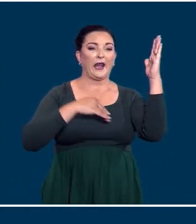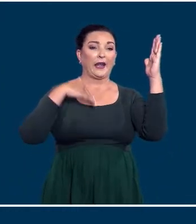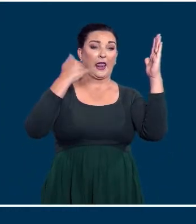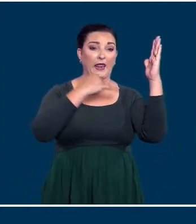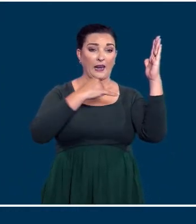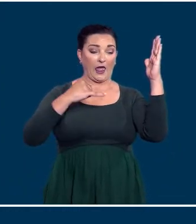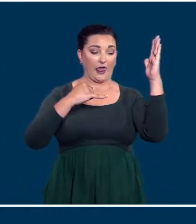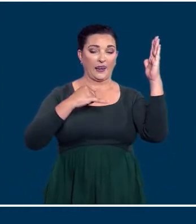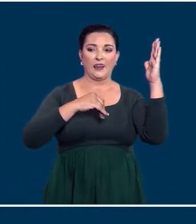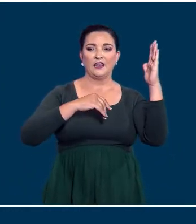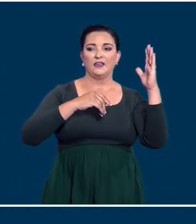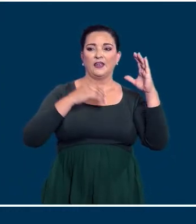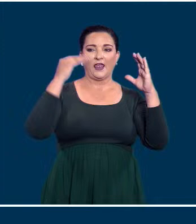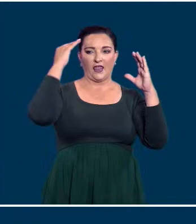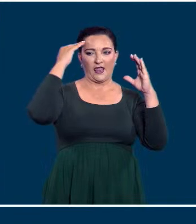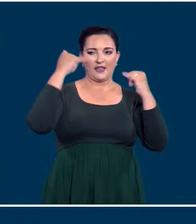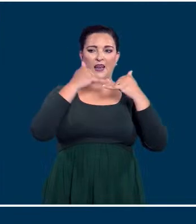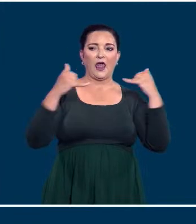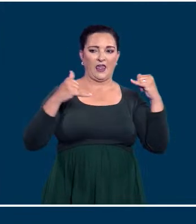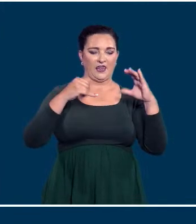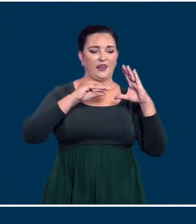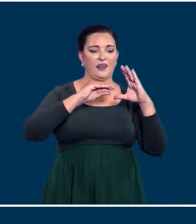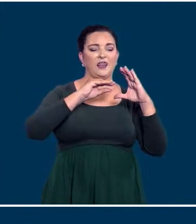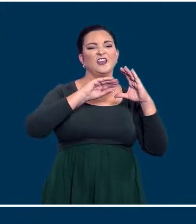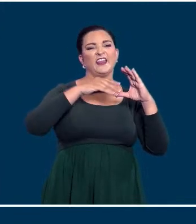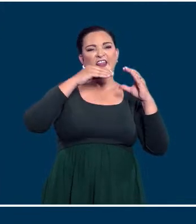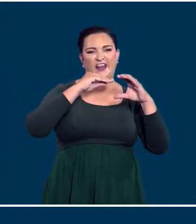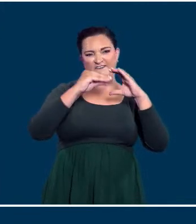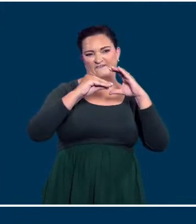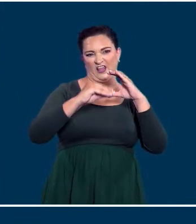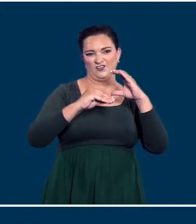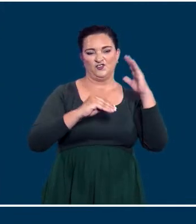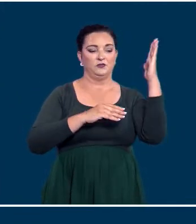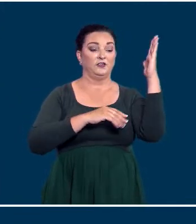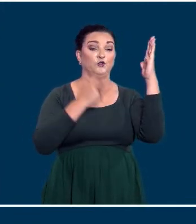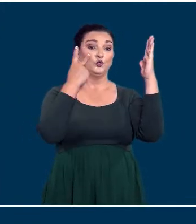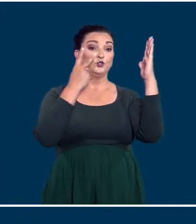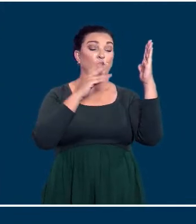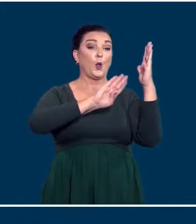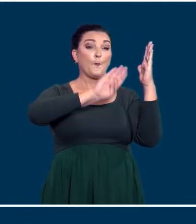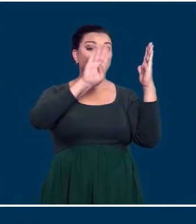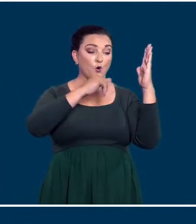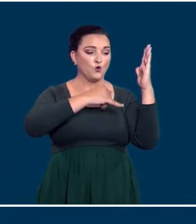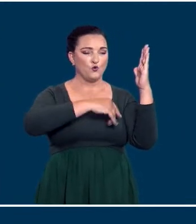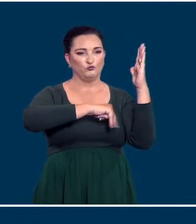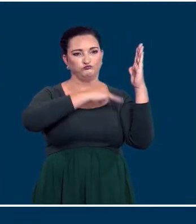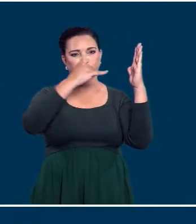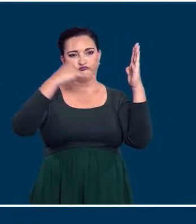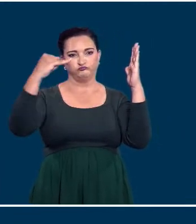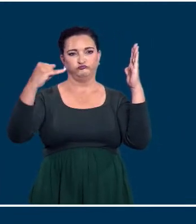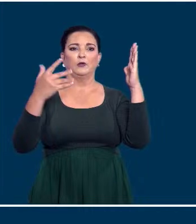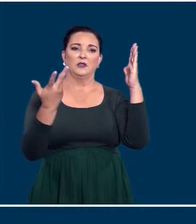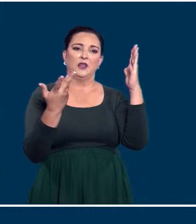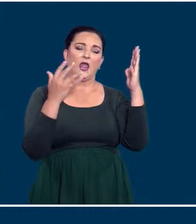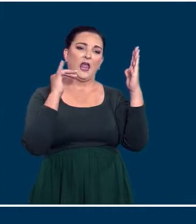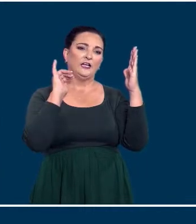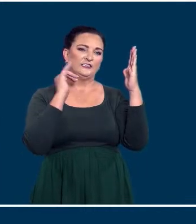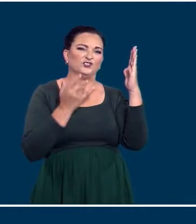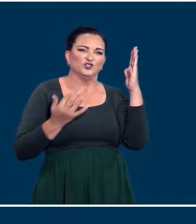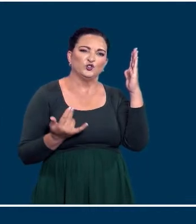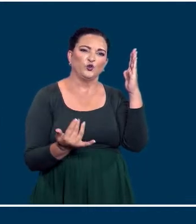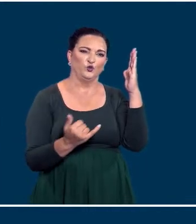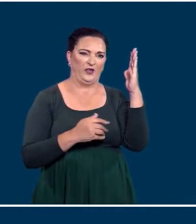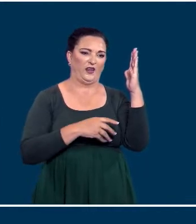nominal policy rate, which is in the greenish blue color on your green on my computer, blue here.